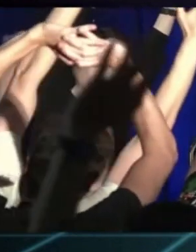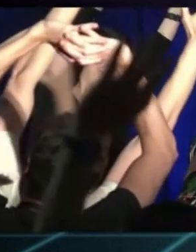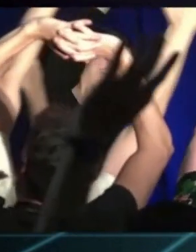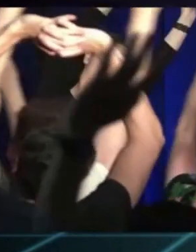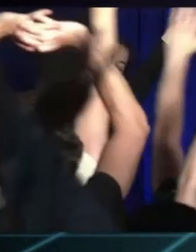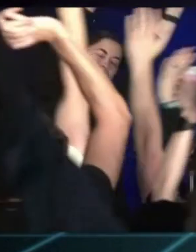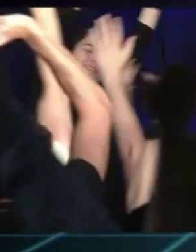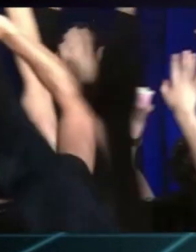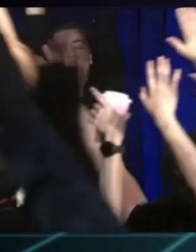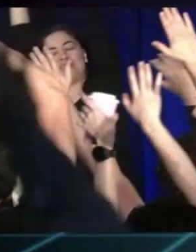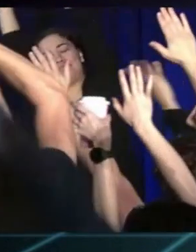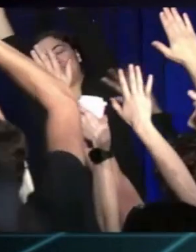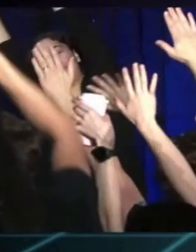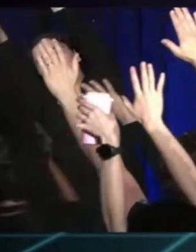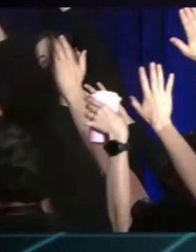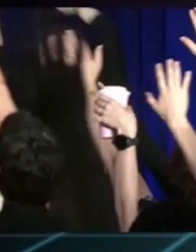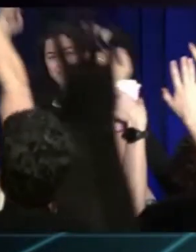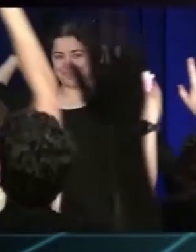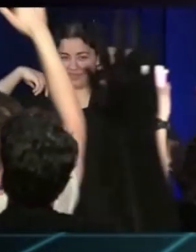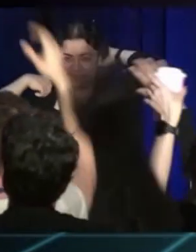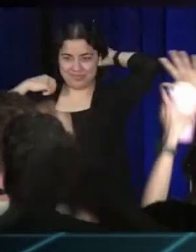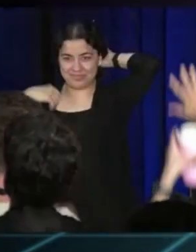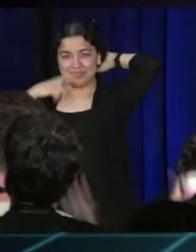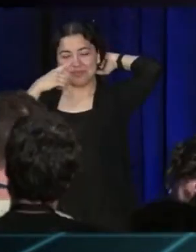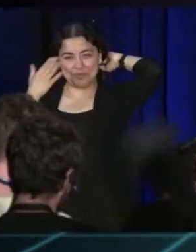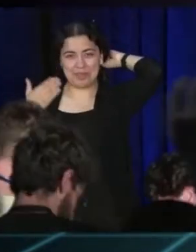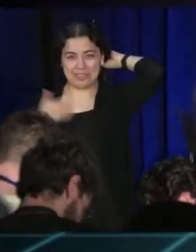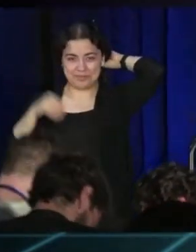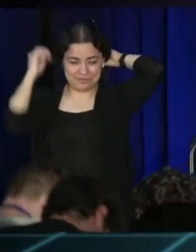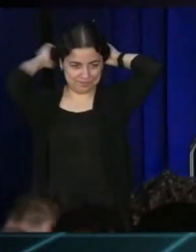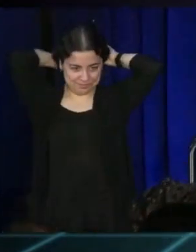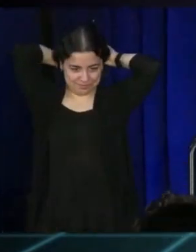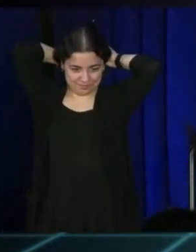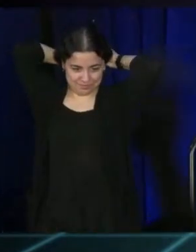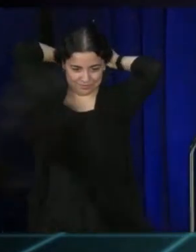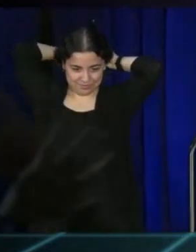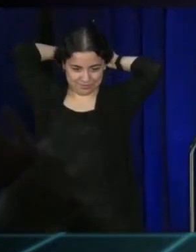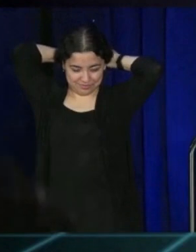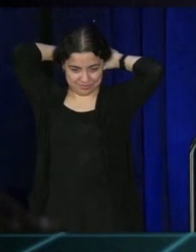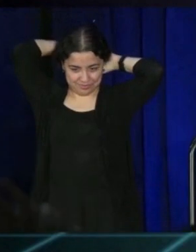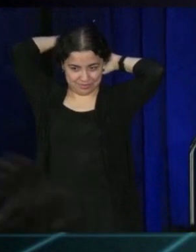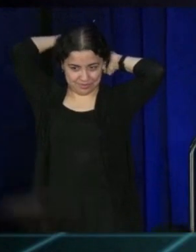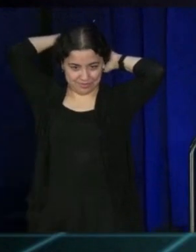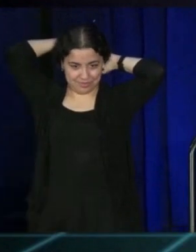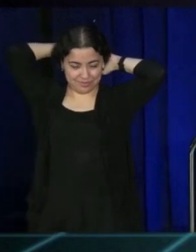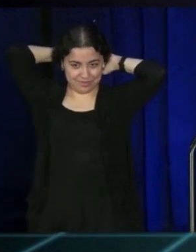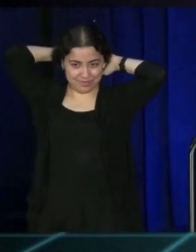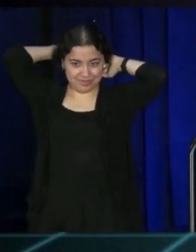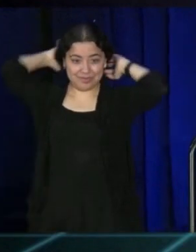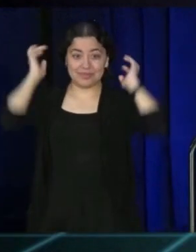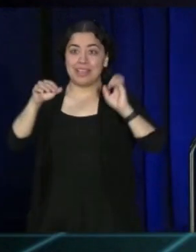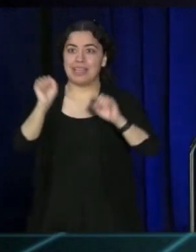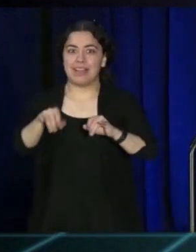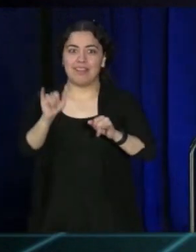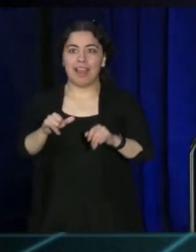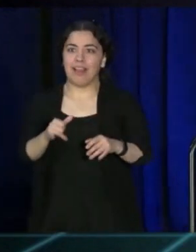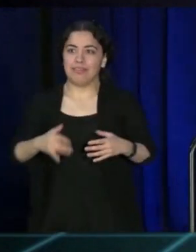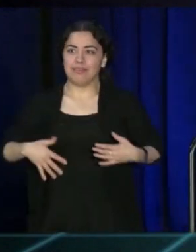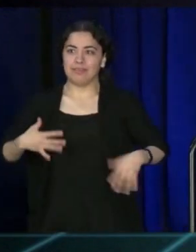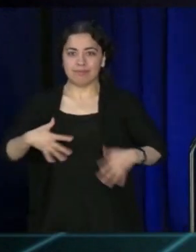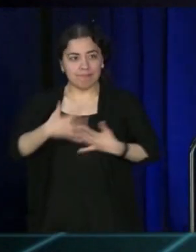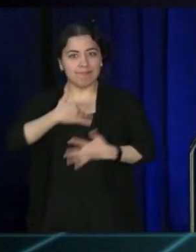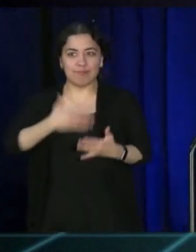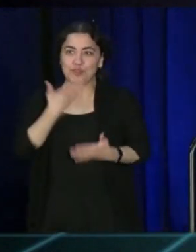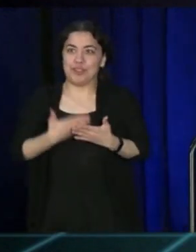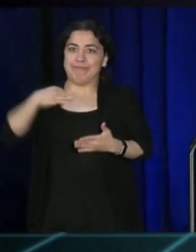other. Okay, now you can sit down. Thank you. Yes, that is so good for you.